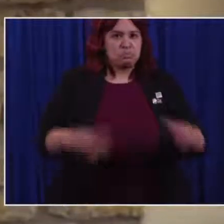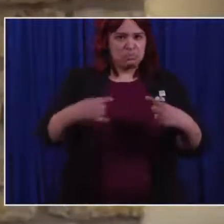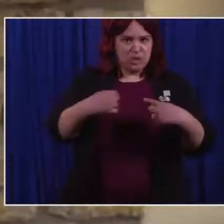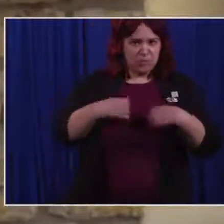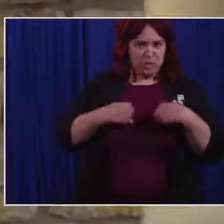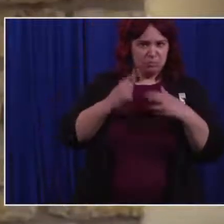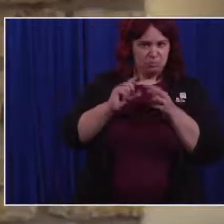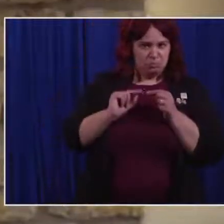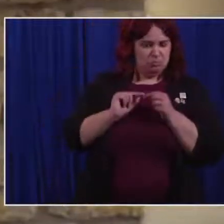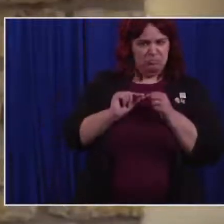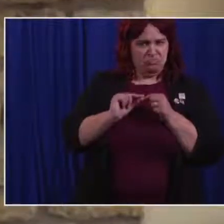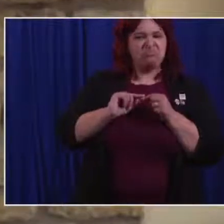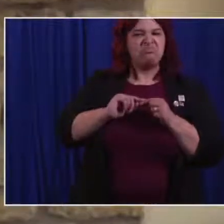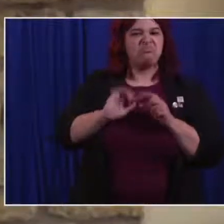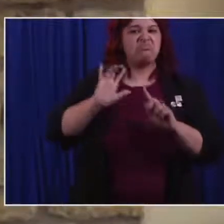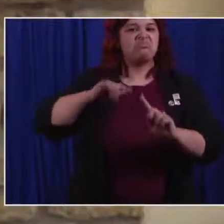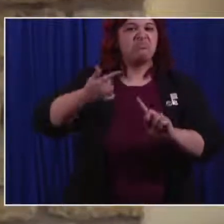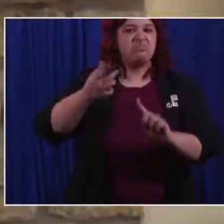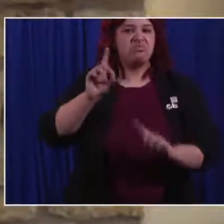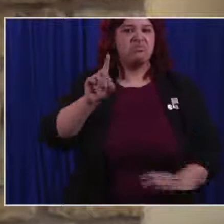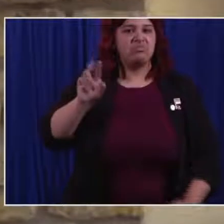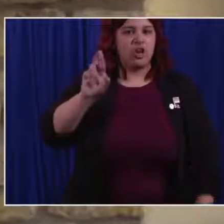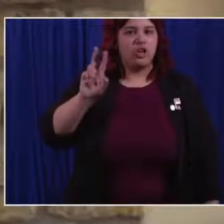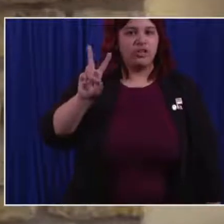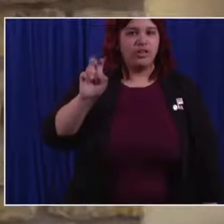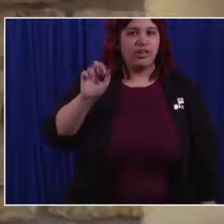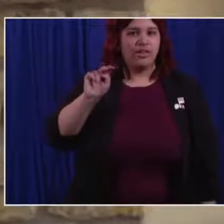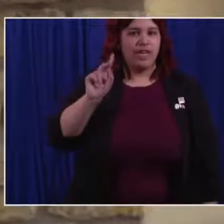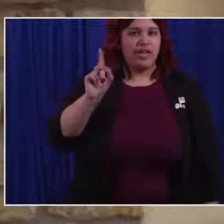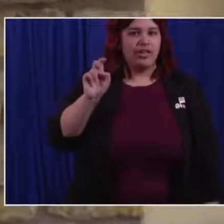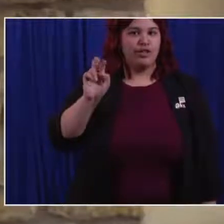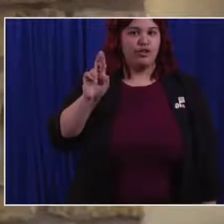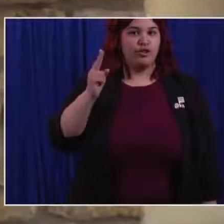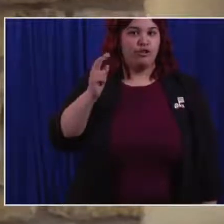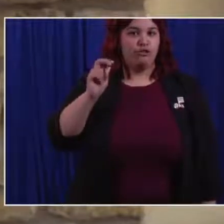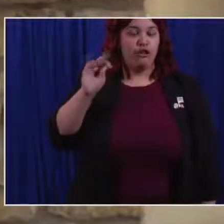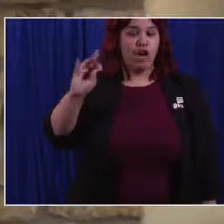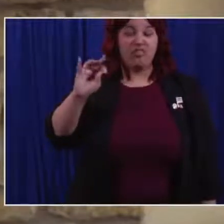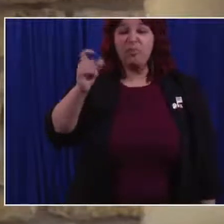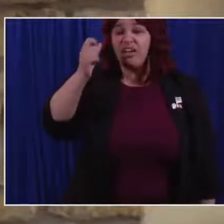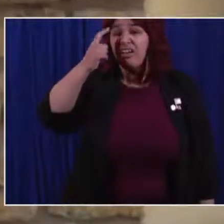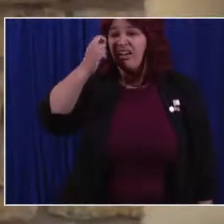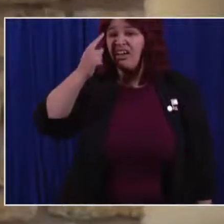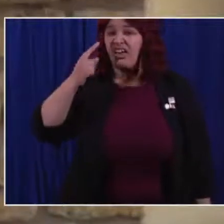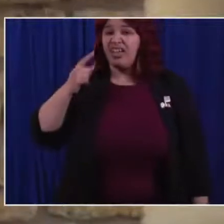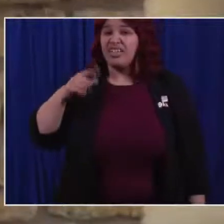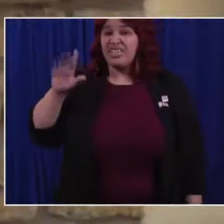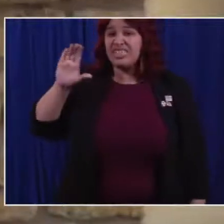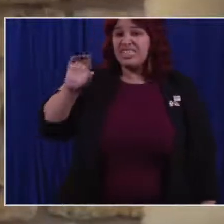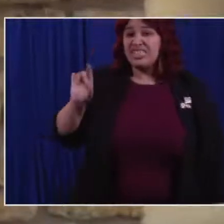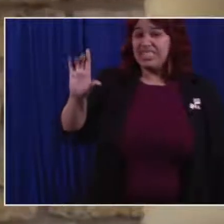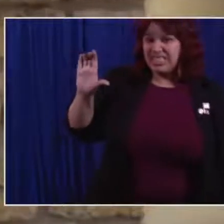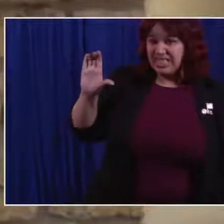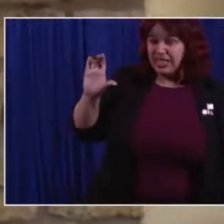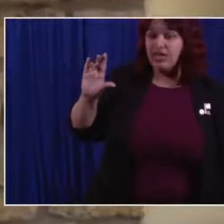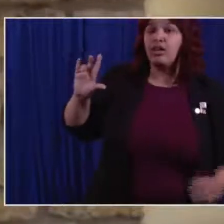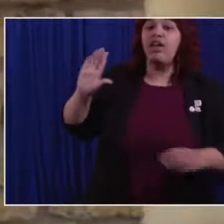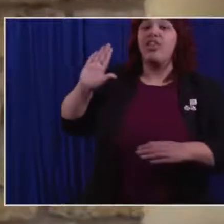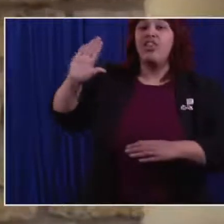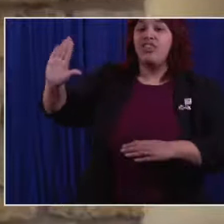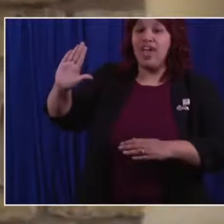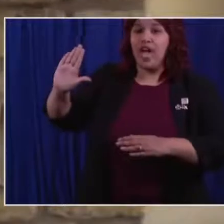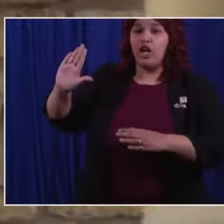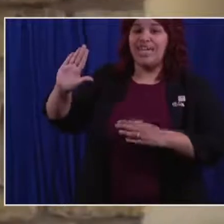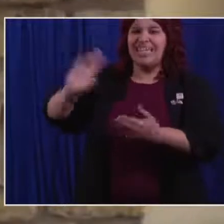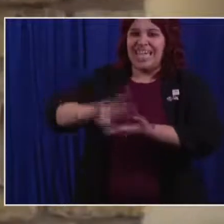think it's important to look at what the CDC was talking about. You know, they're talking about not public events, not when